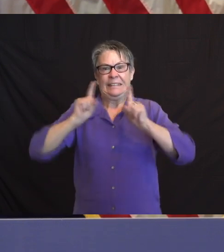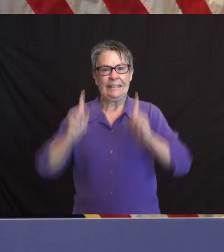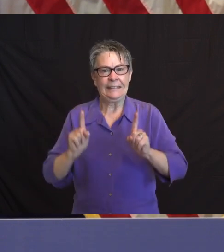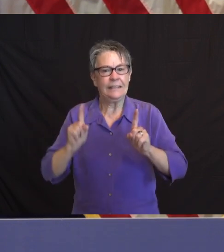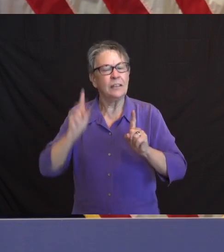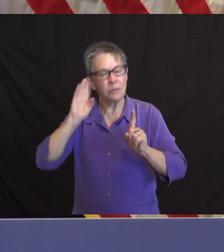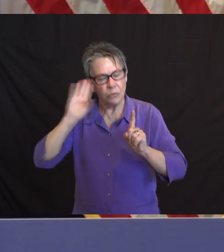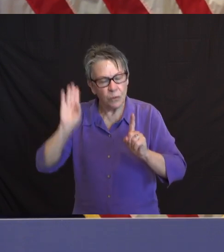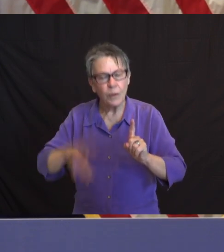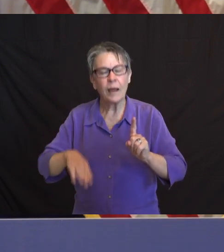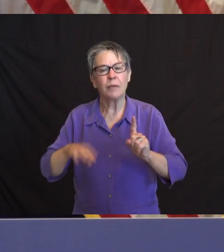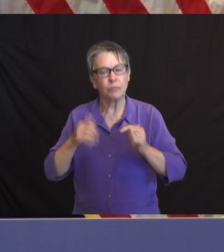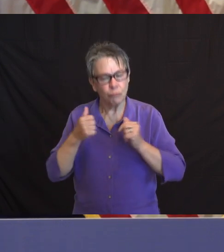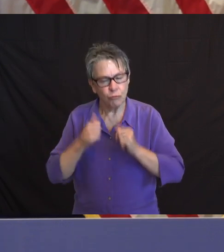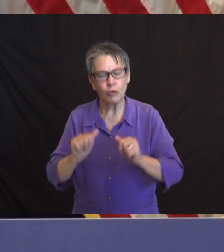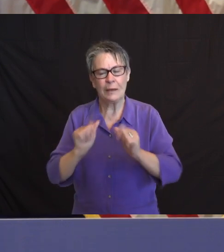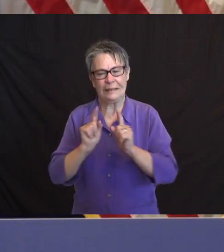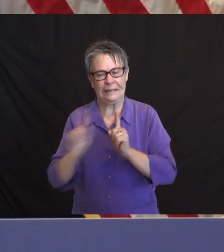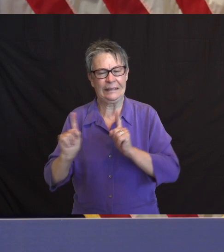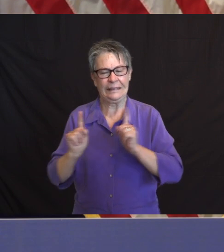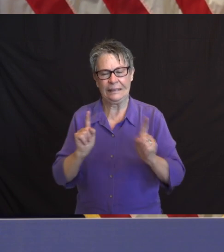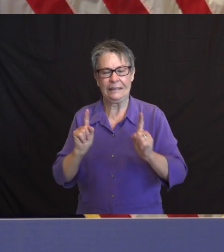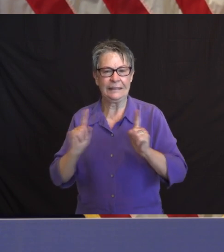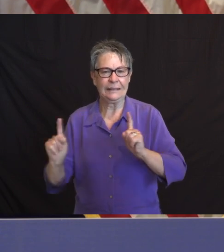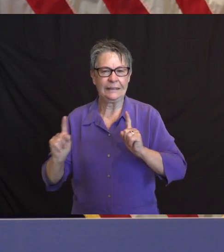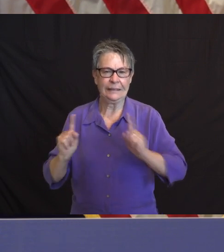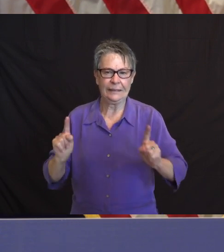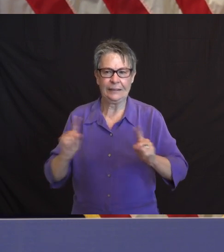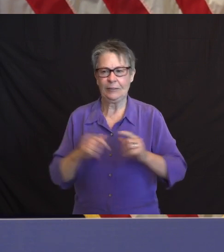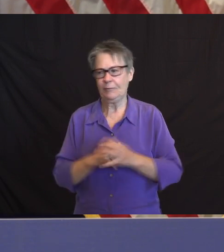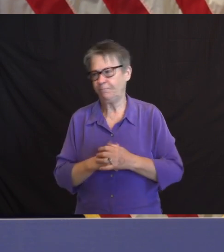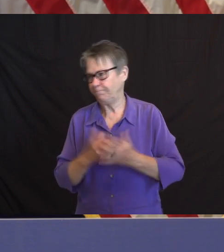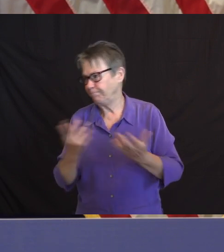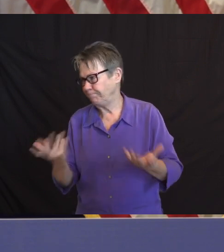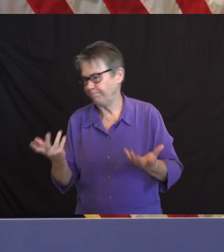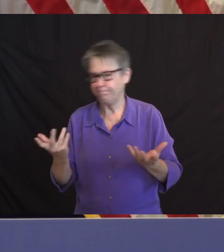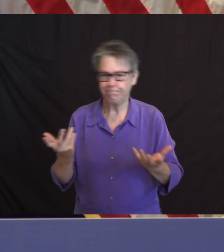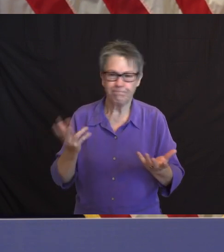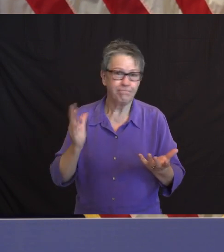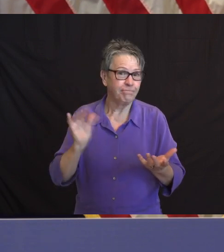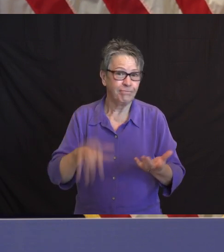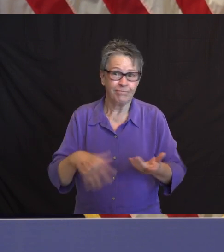no, I wouldn't say that, but I would say I think we can